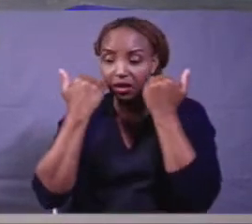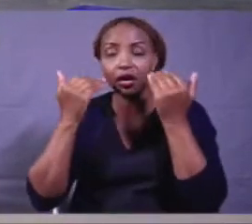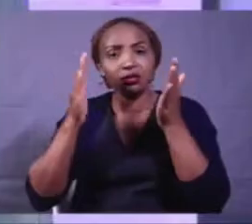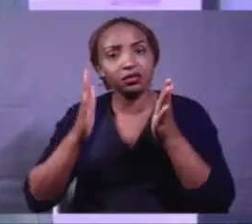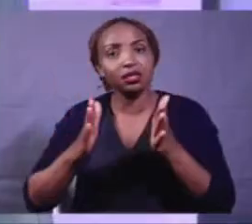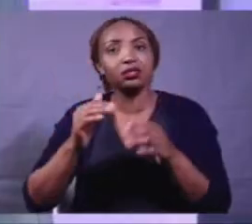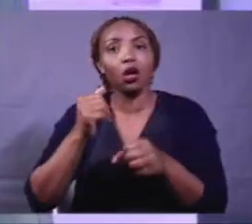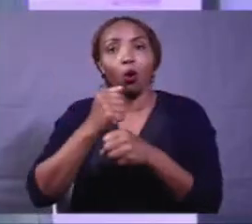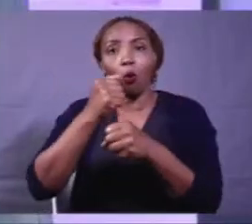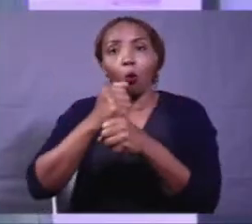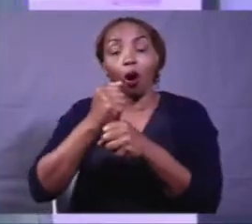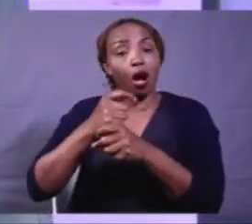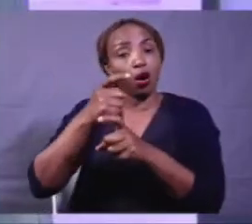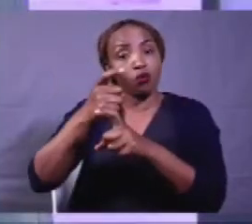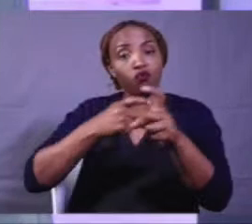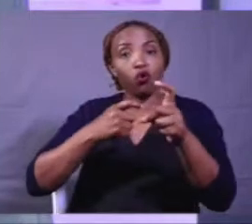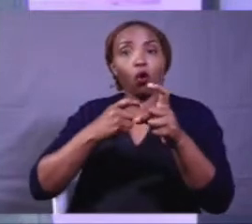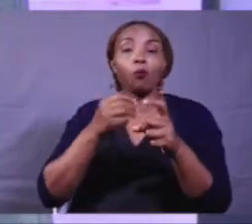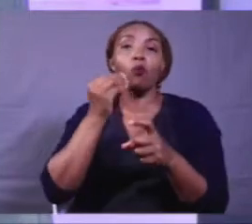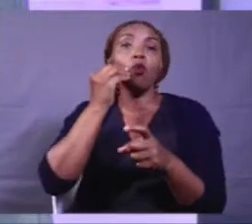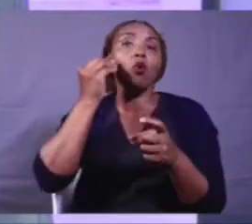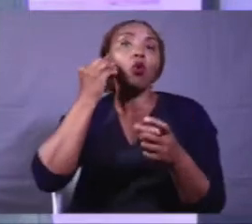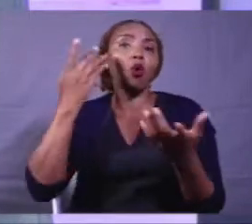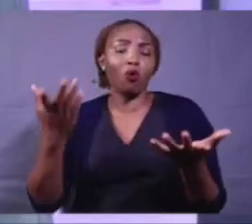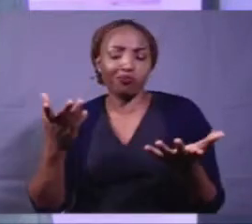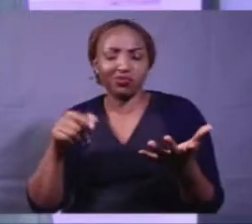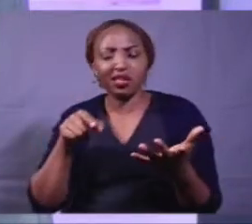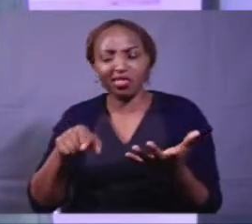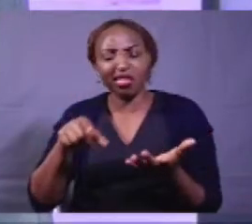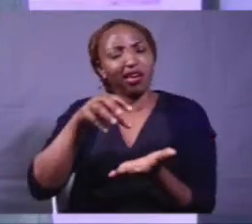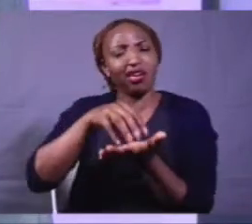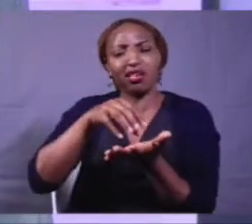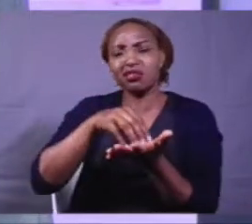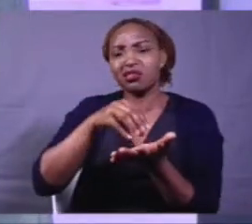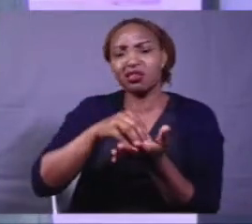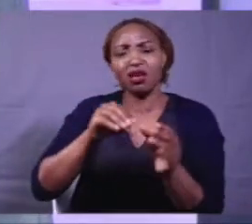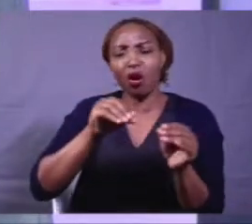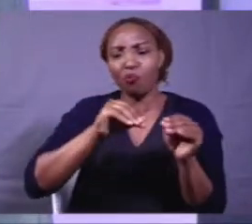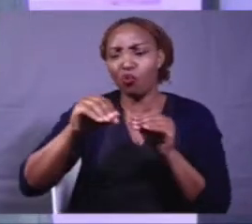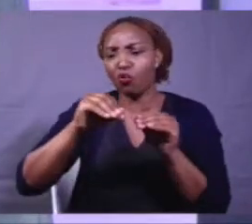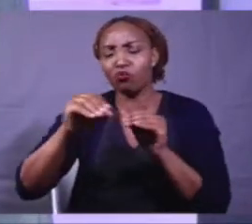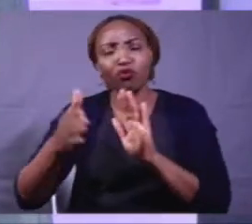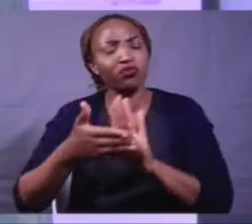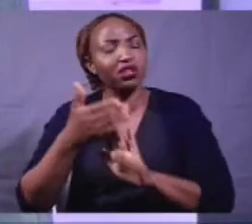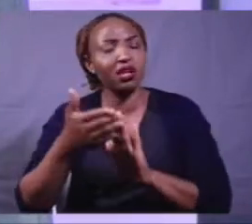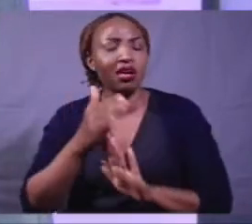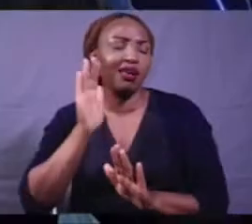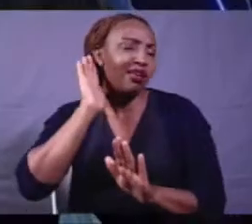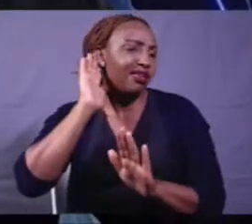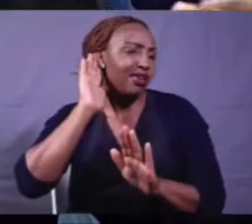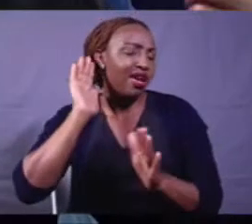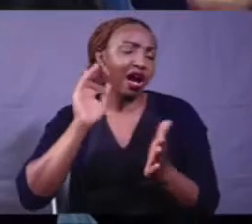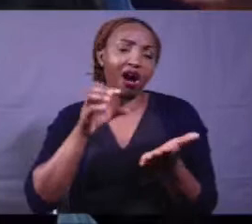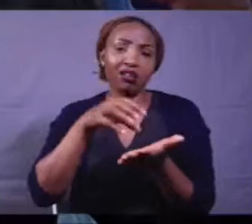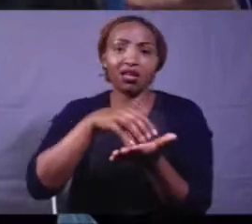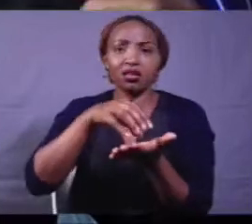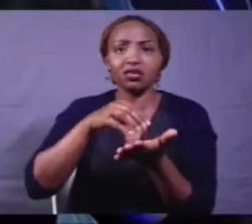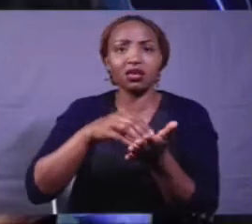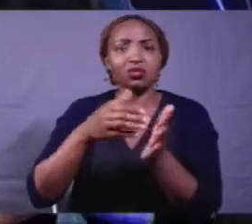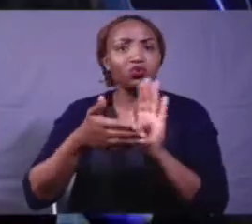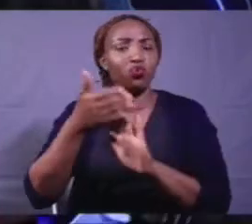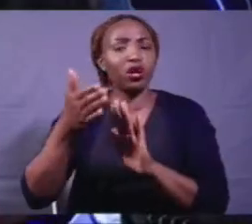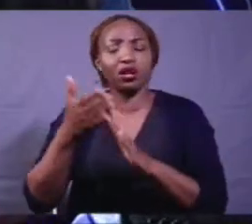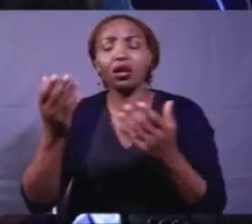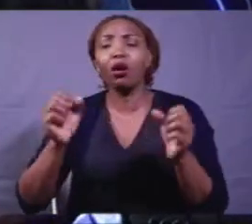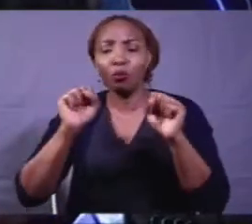the speed of determining cases much faster. We are hearing cases quickly. We're even hearing cases of people that are not within the country.